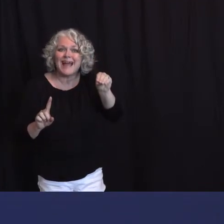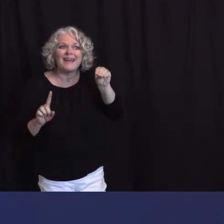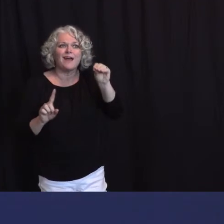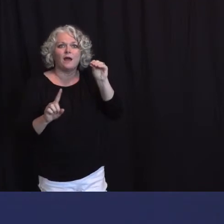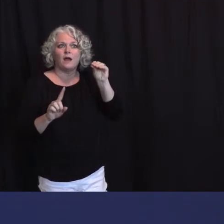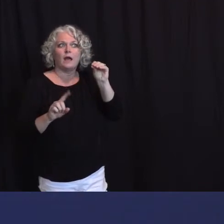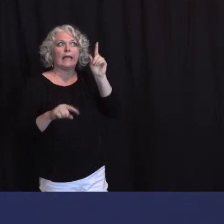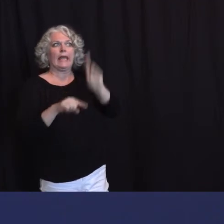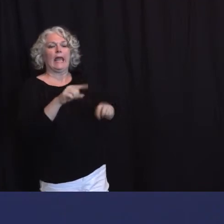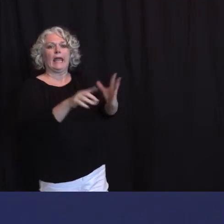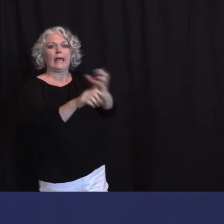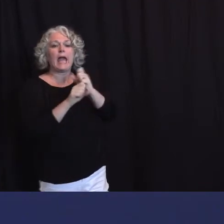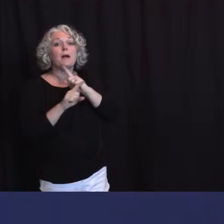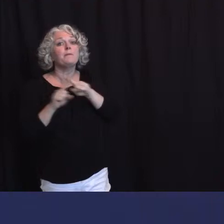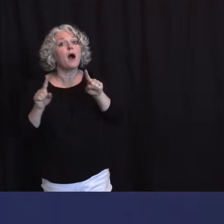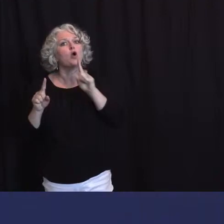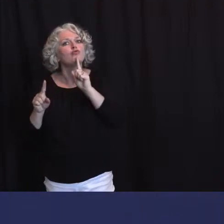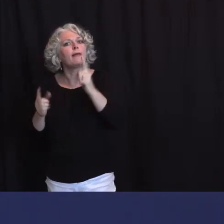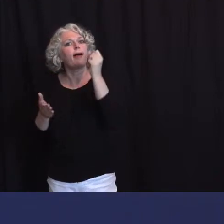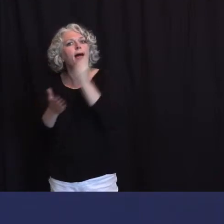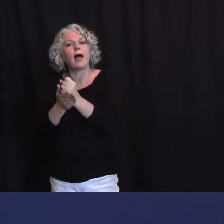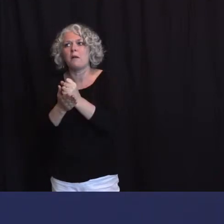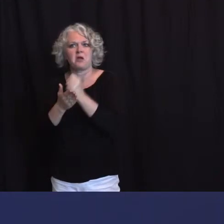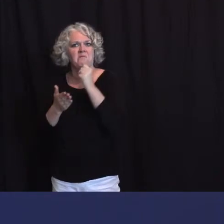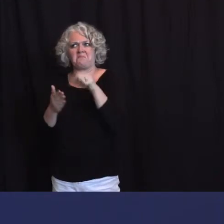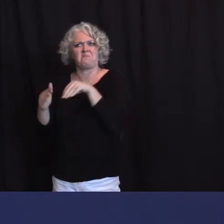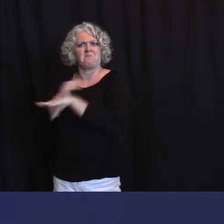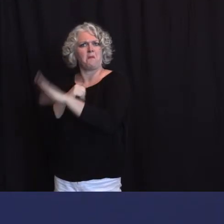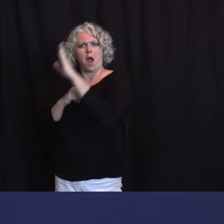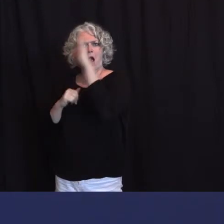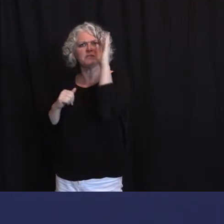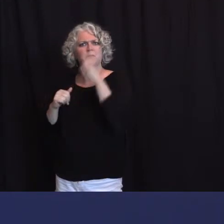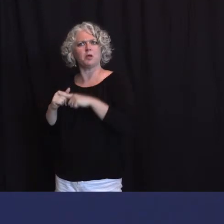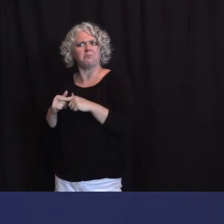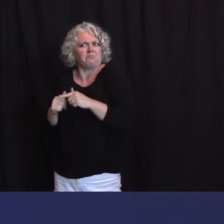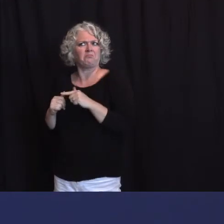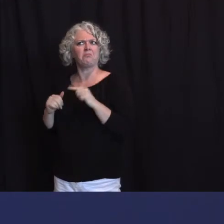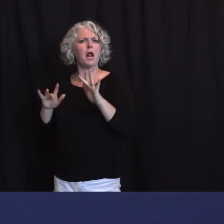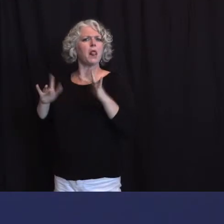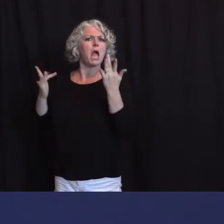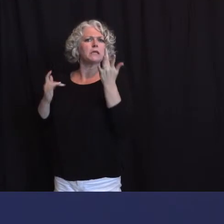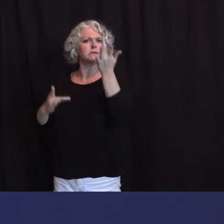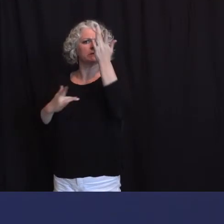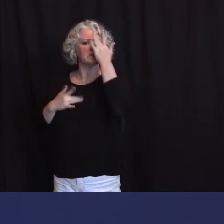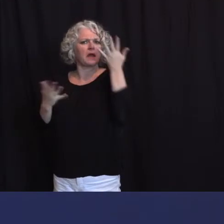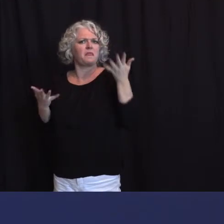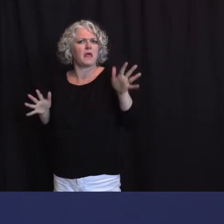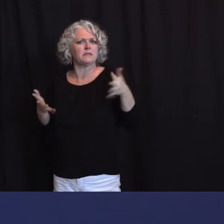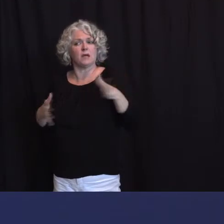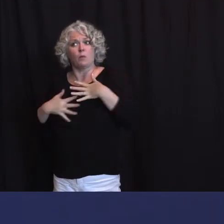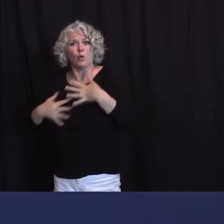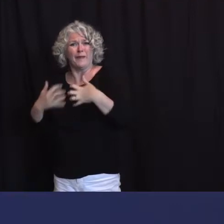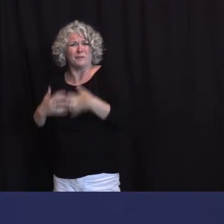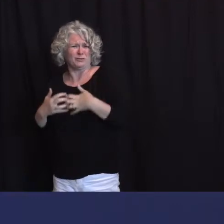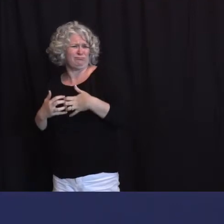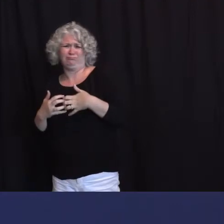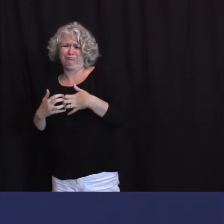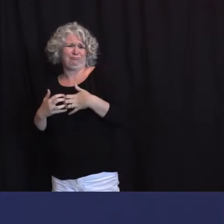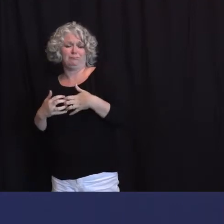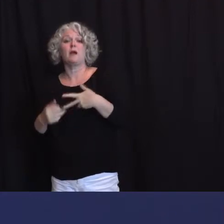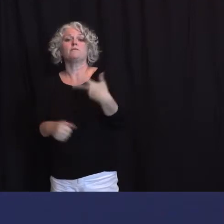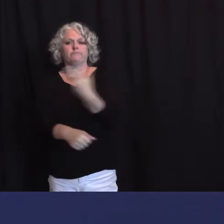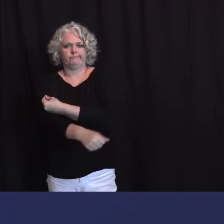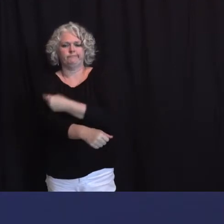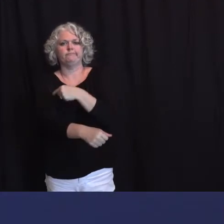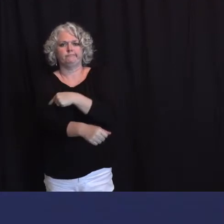severe illness and, please God, fatality. And I don't want folks to associate the names we memorialize